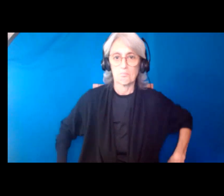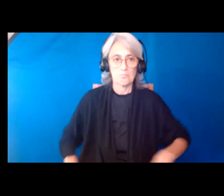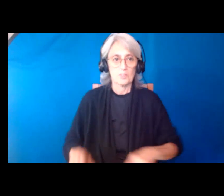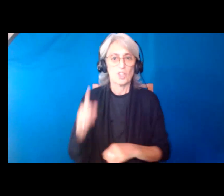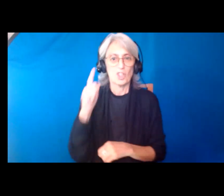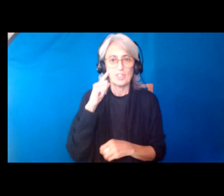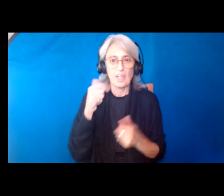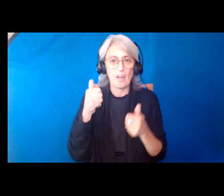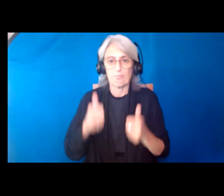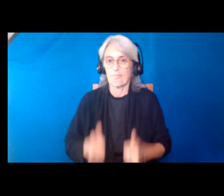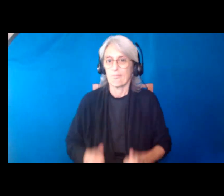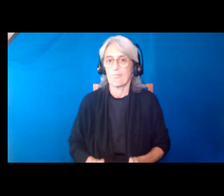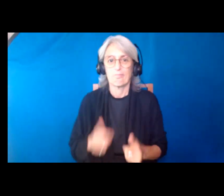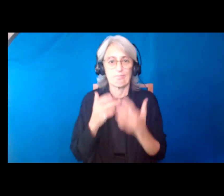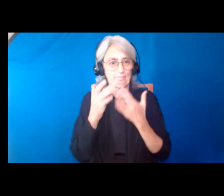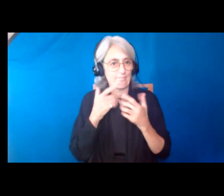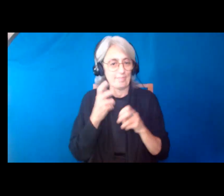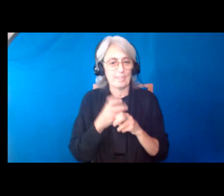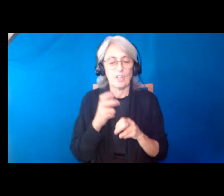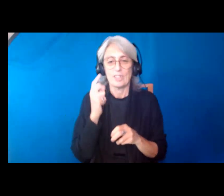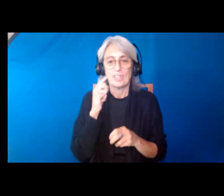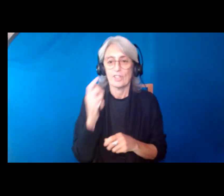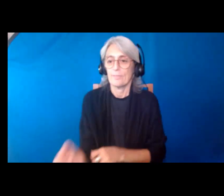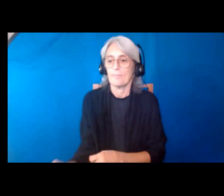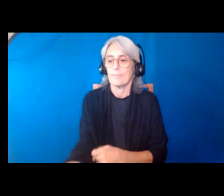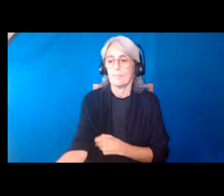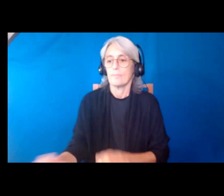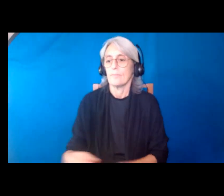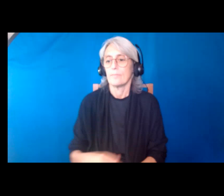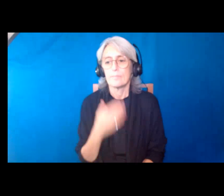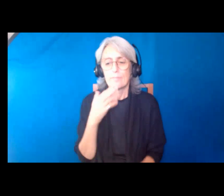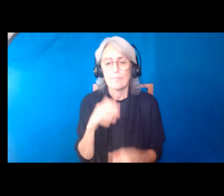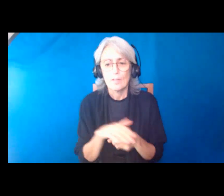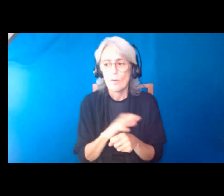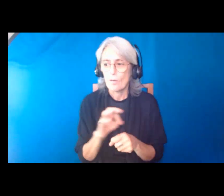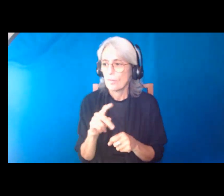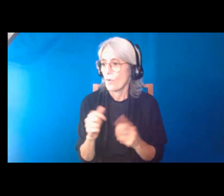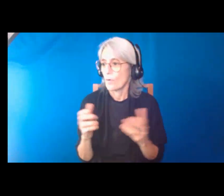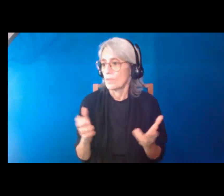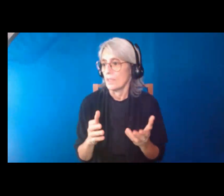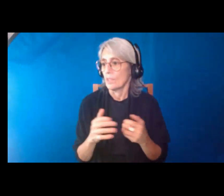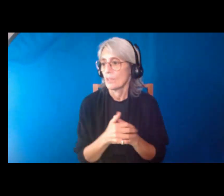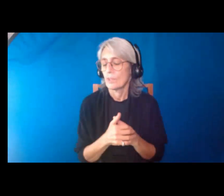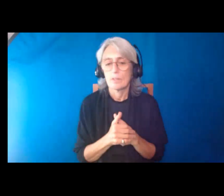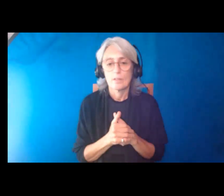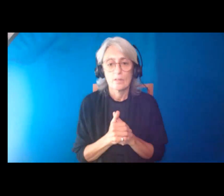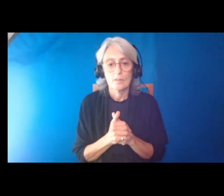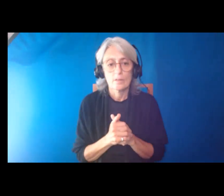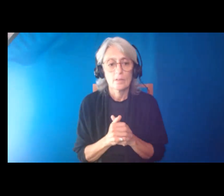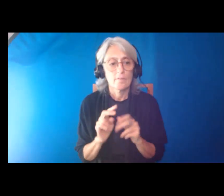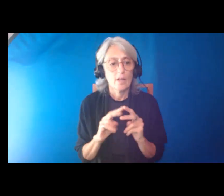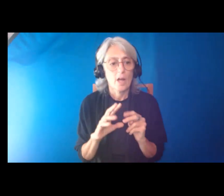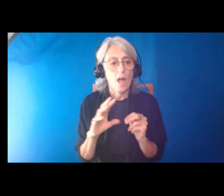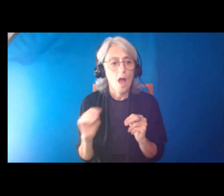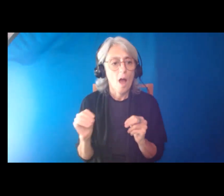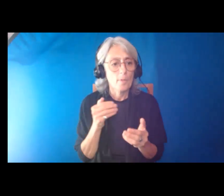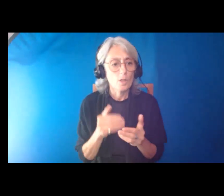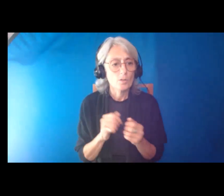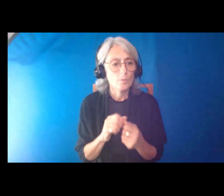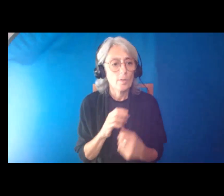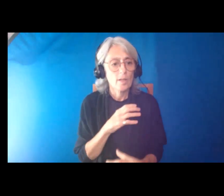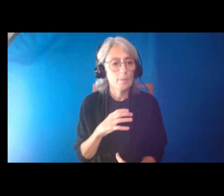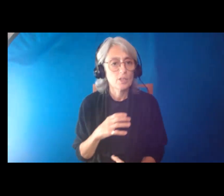commission. So I also just want to thank the local folks here who very closely with the commission to make